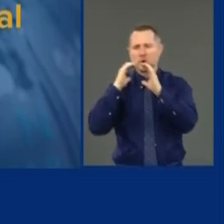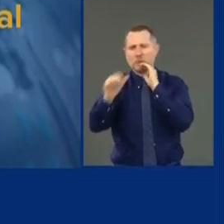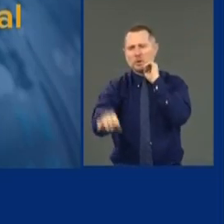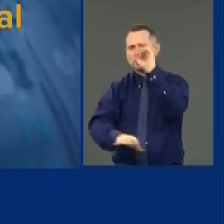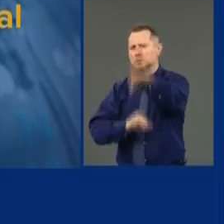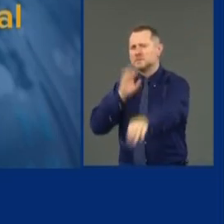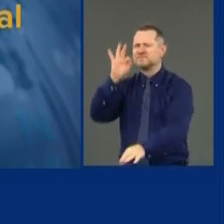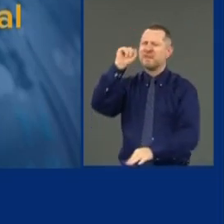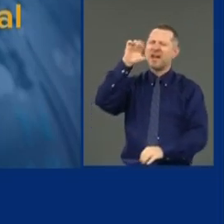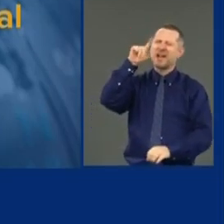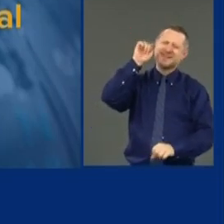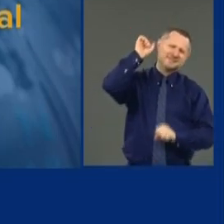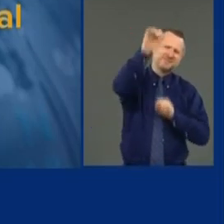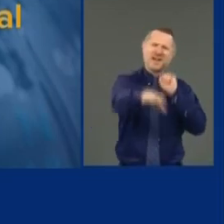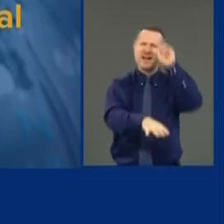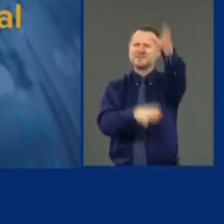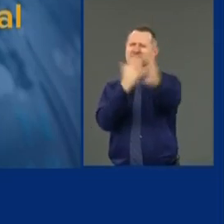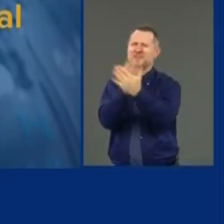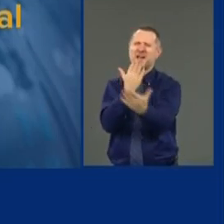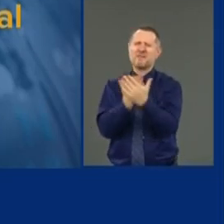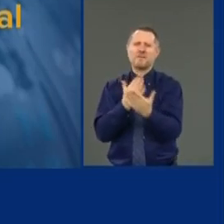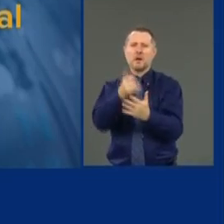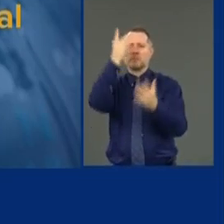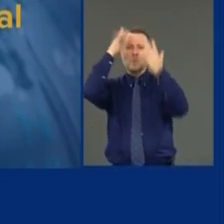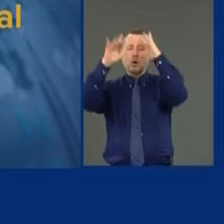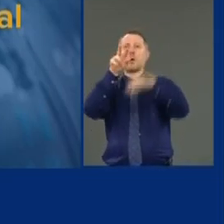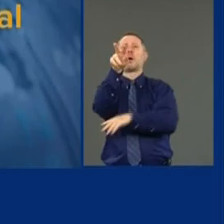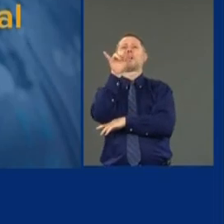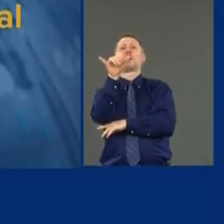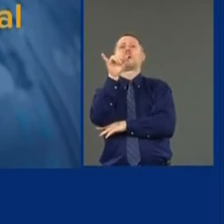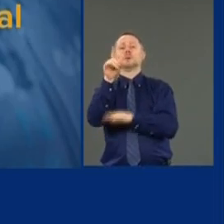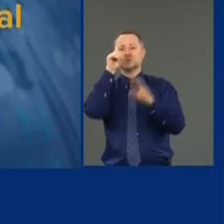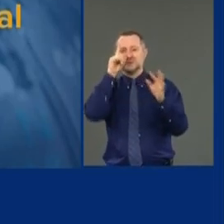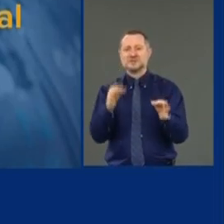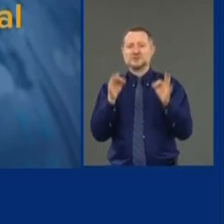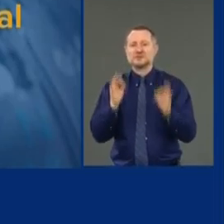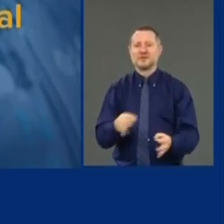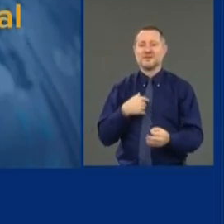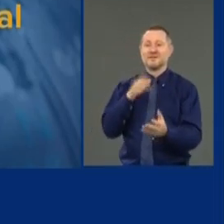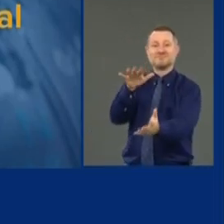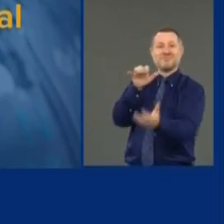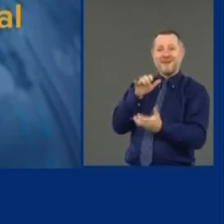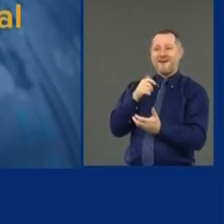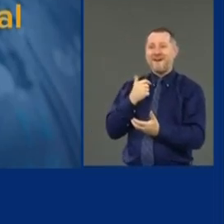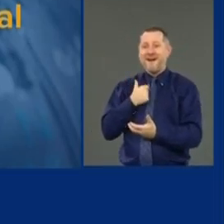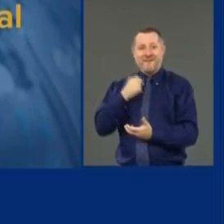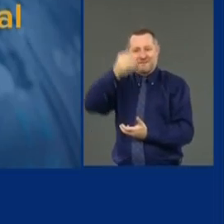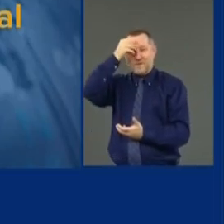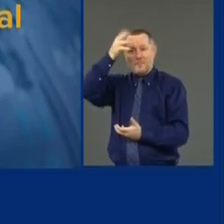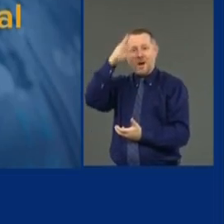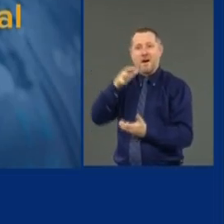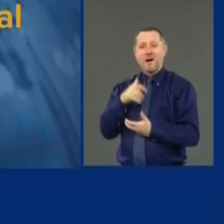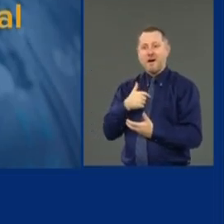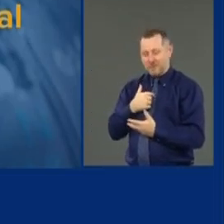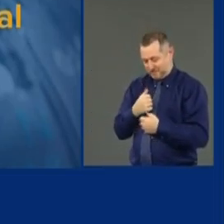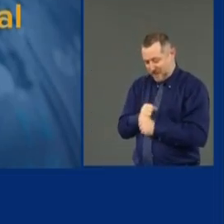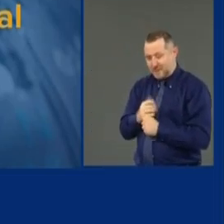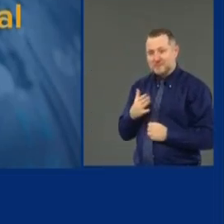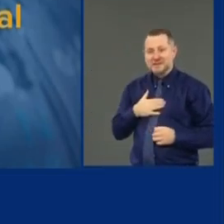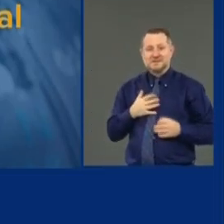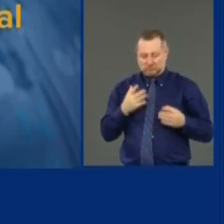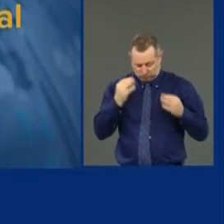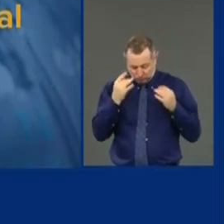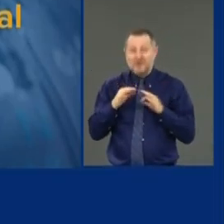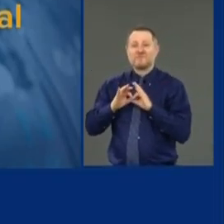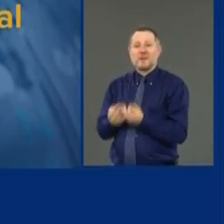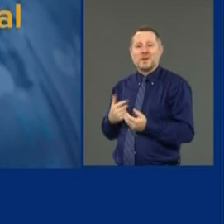judgment for themselves. So people had the information to protect themselves, to protect their family, to decide what